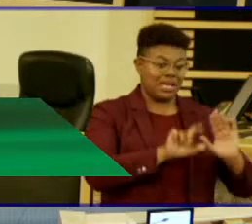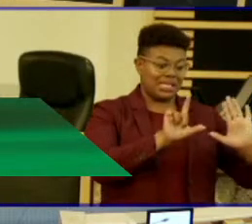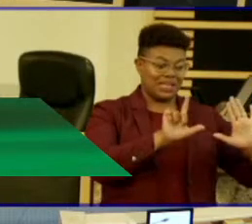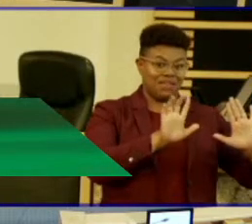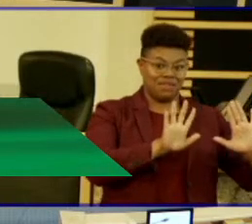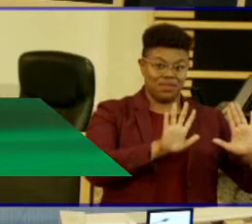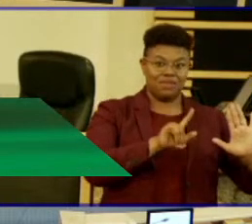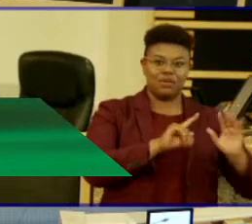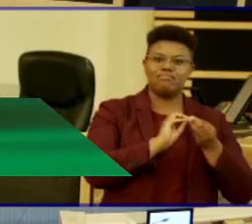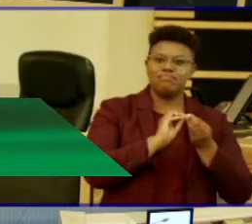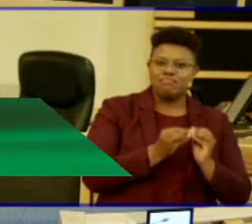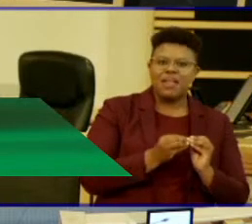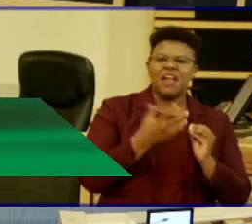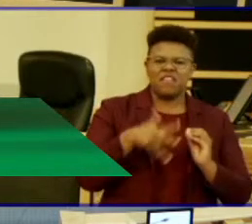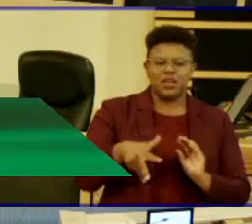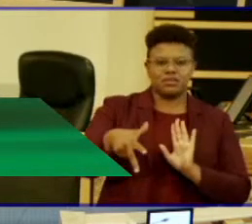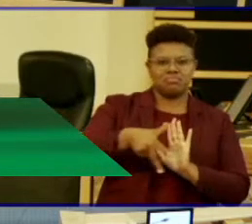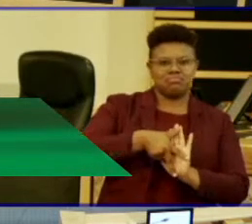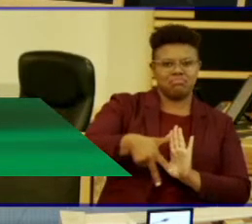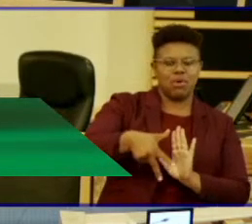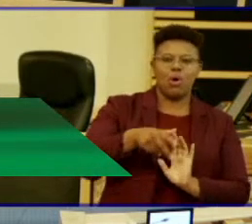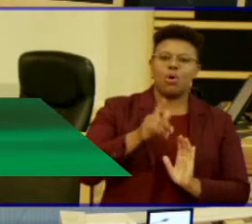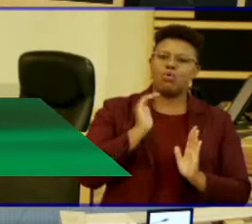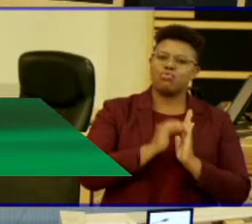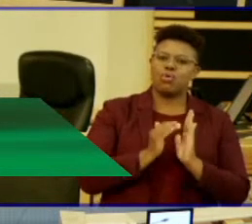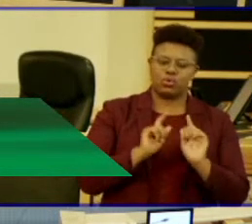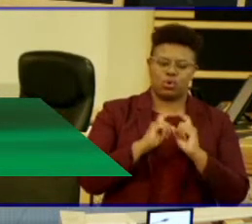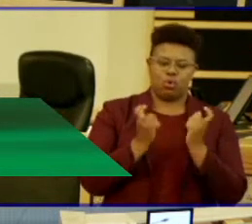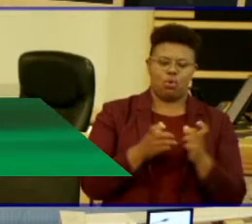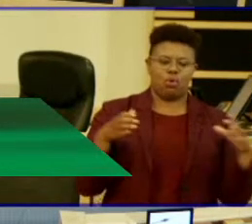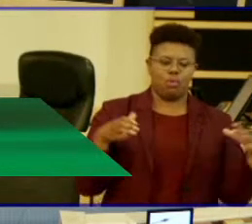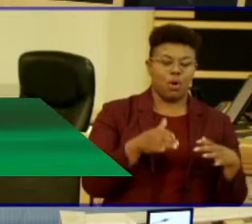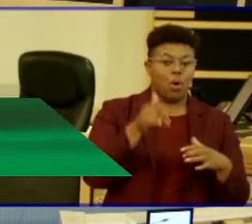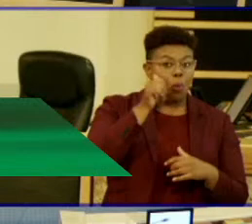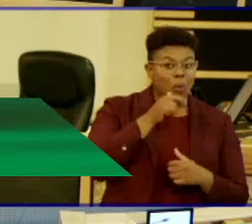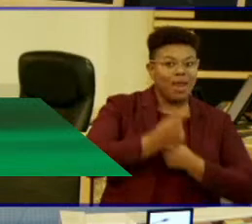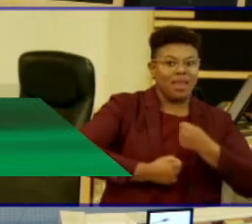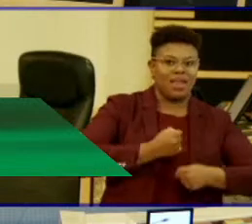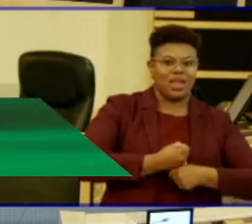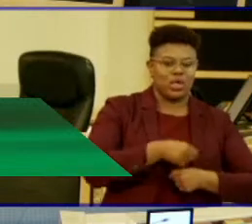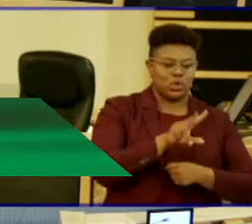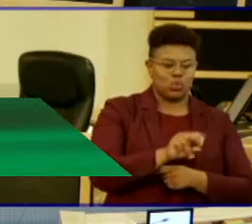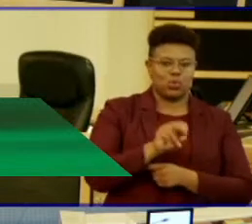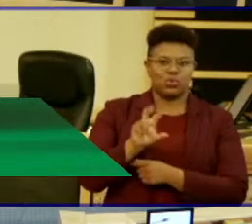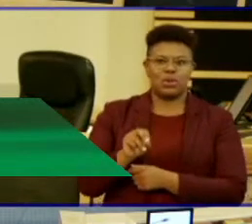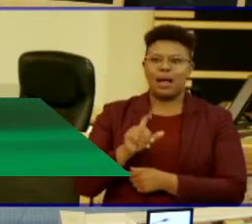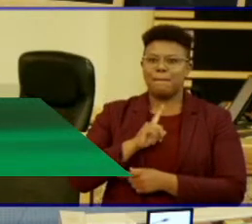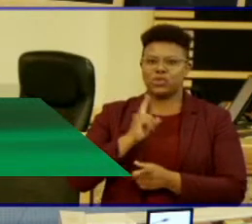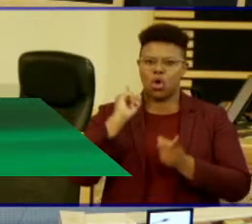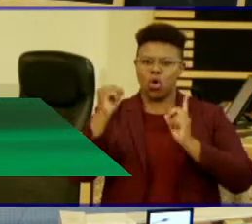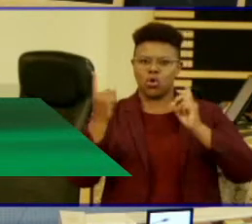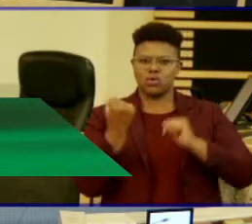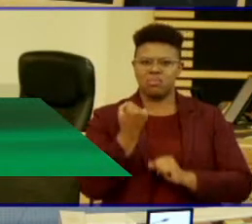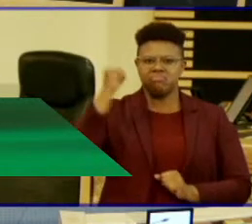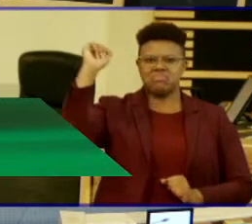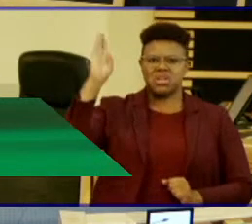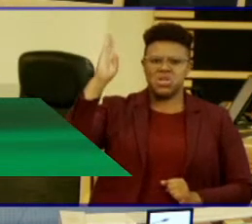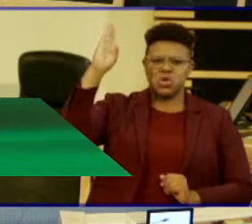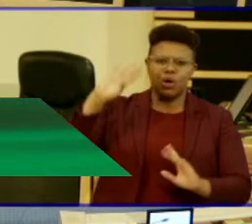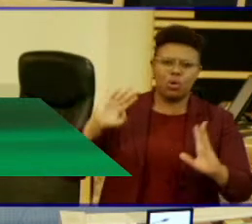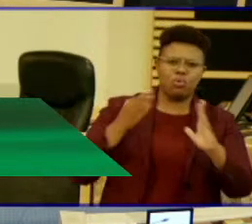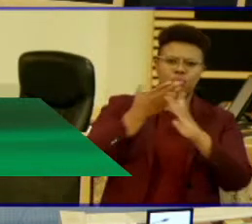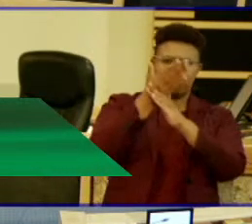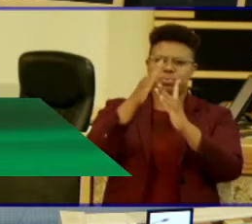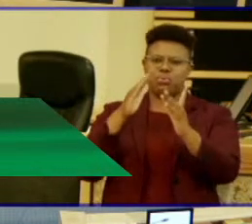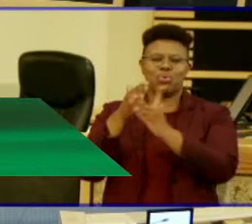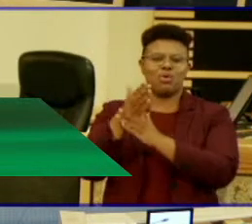Rules amended and adopted by the Rules Committee in 2020, no point of order, question of privilege or question to the Premier